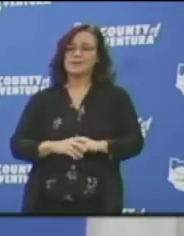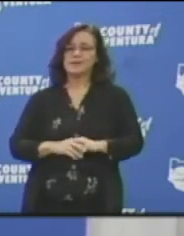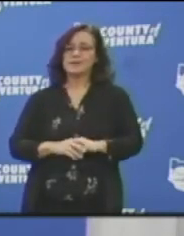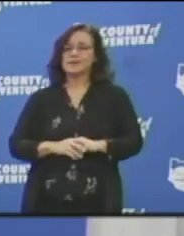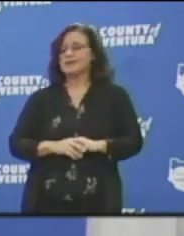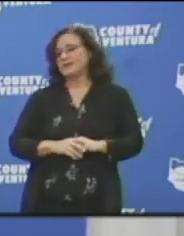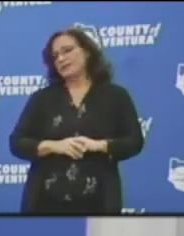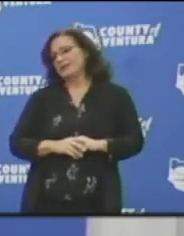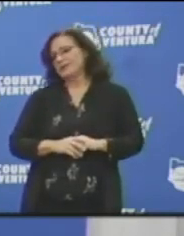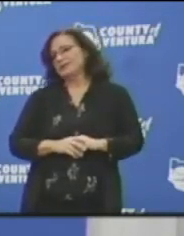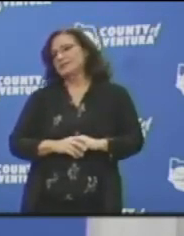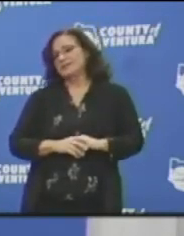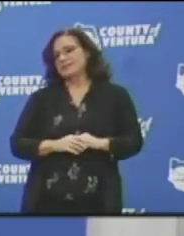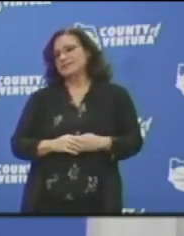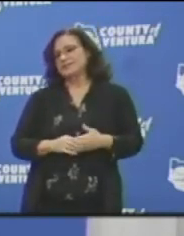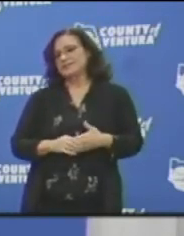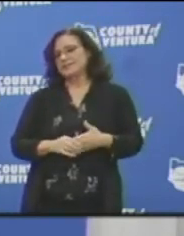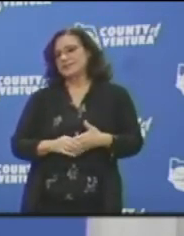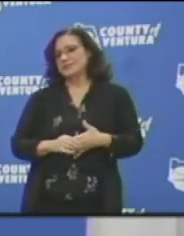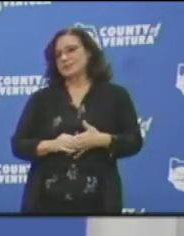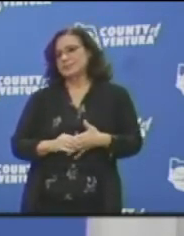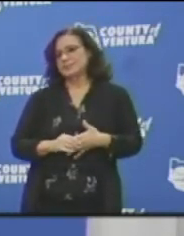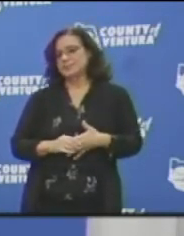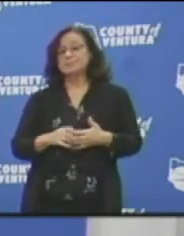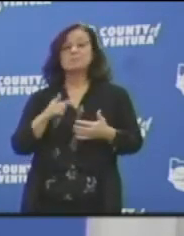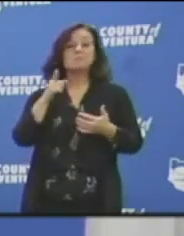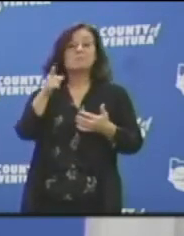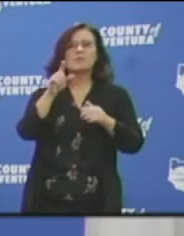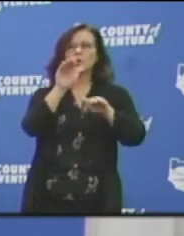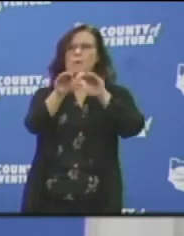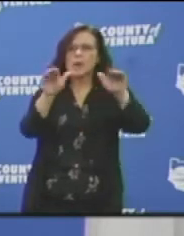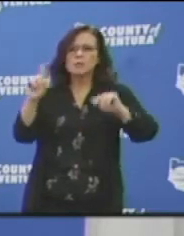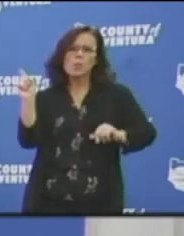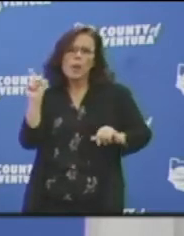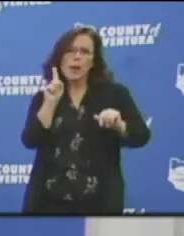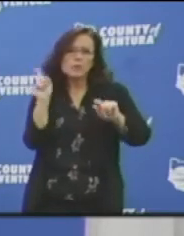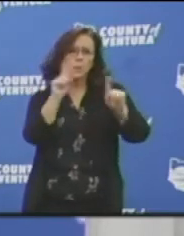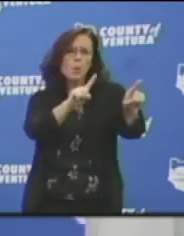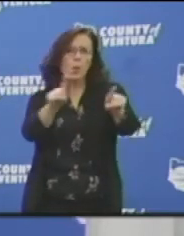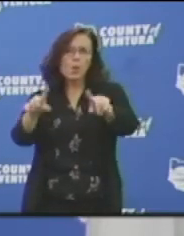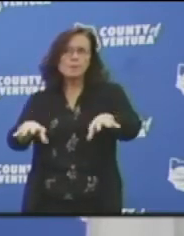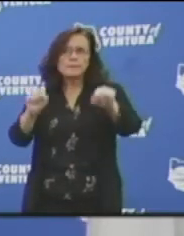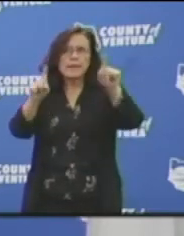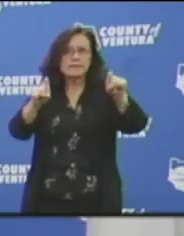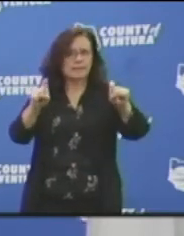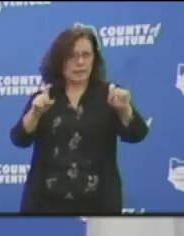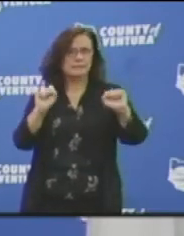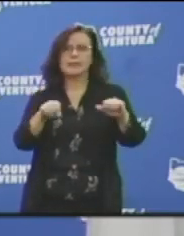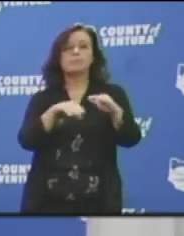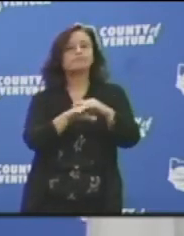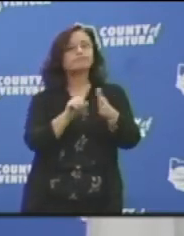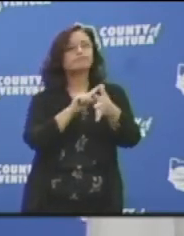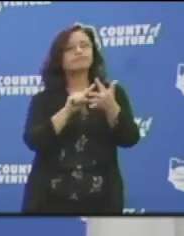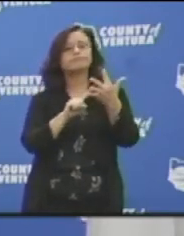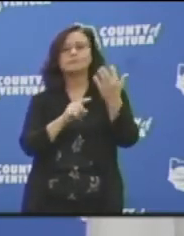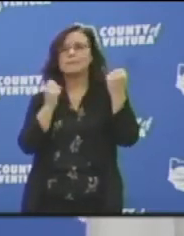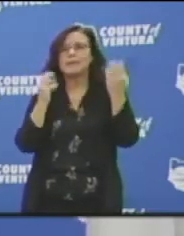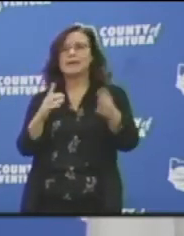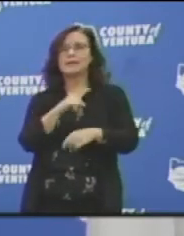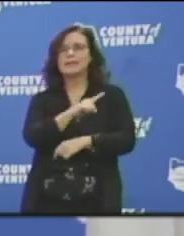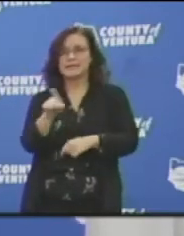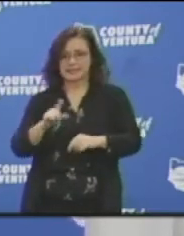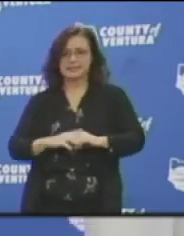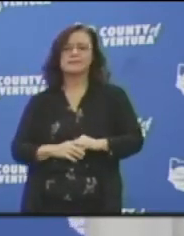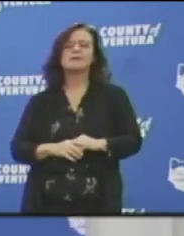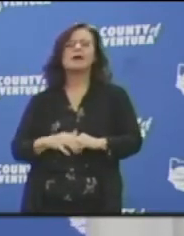we have many different access points for testing throughout the county. Let me just remind you